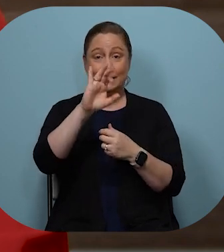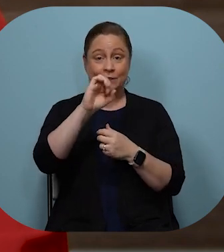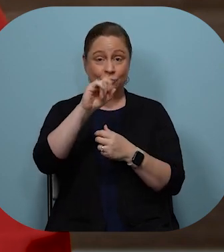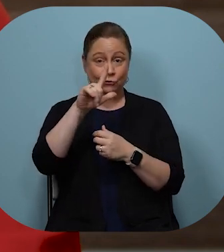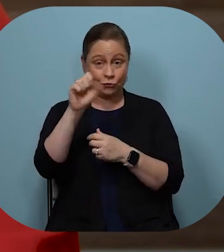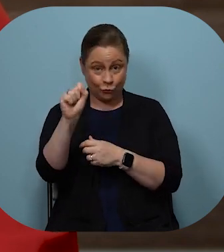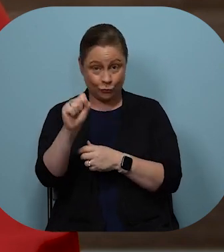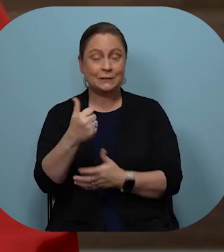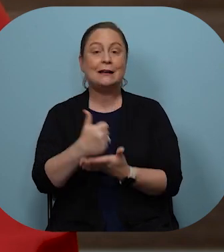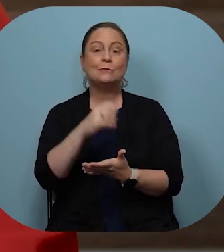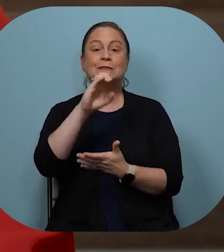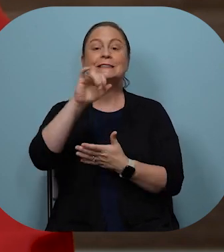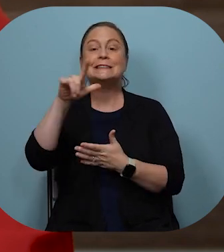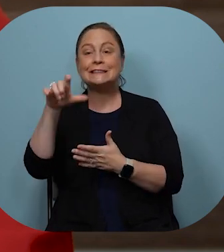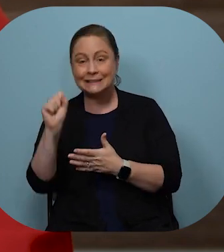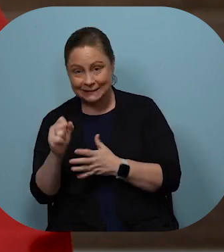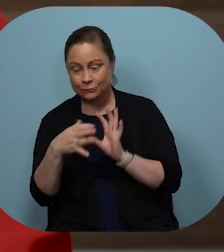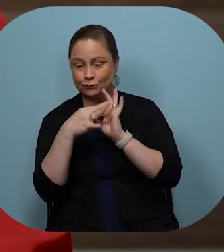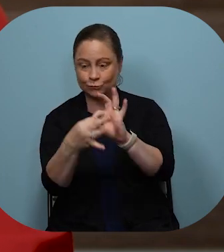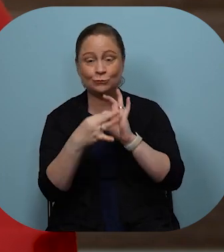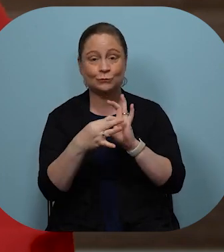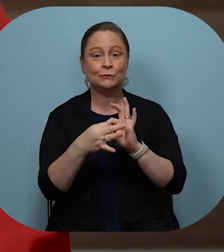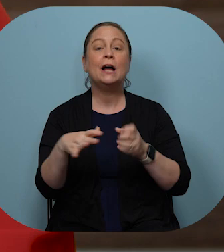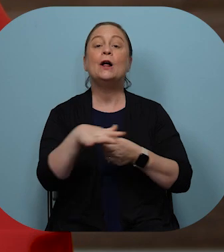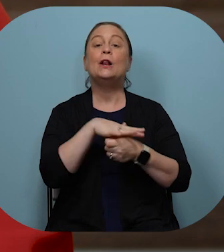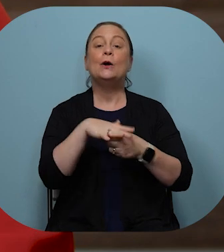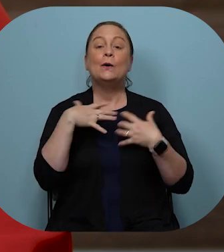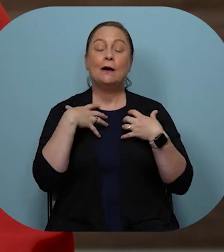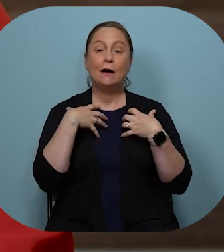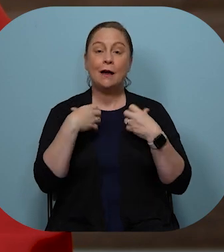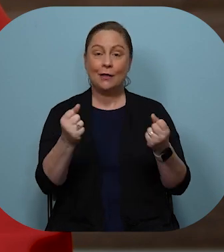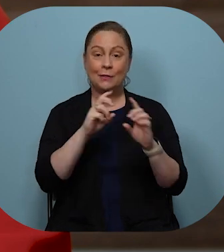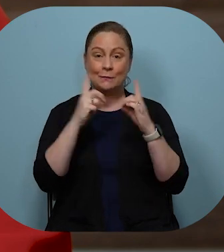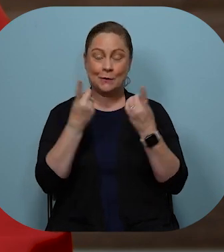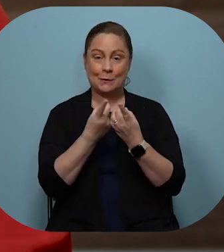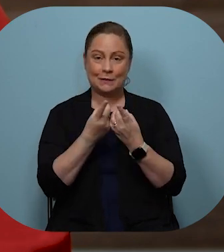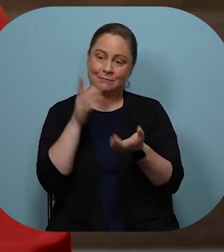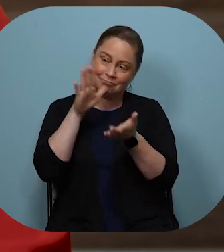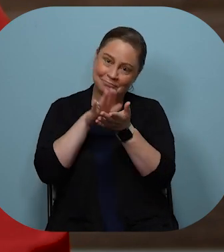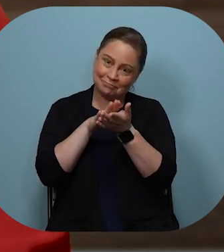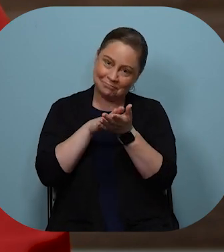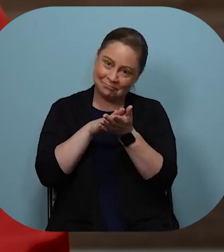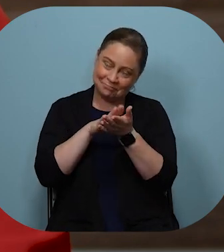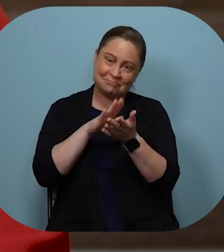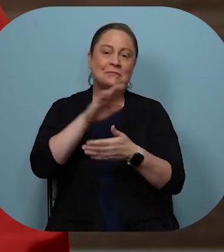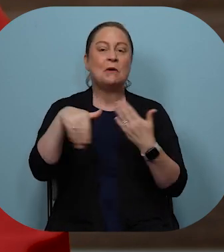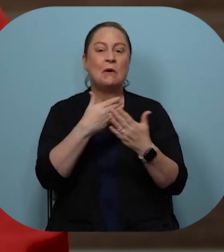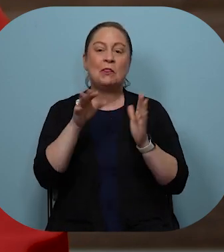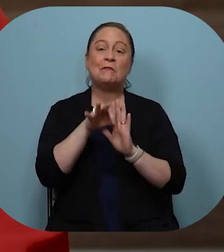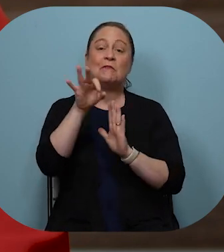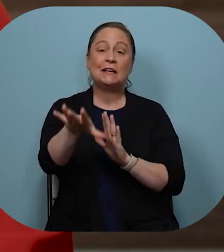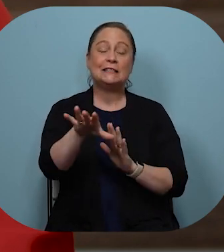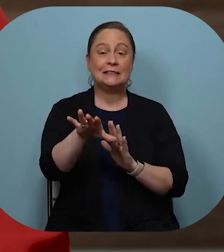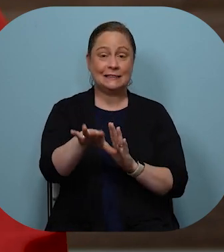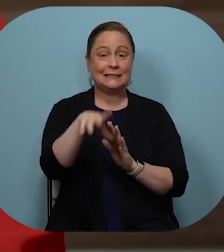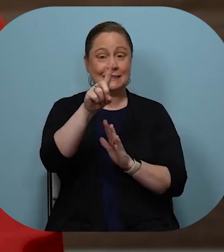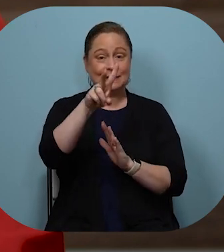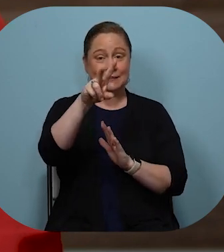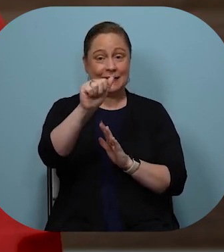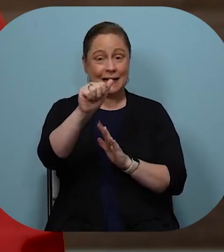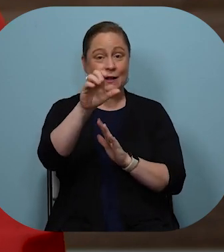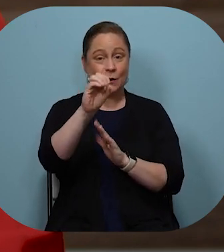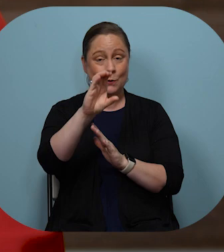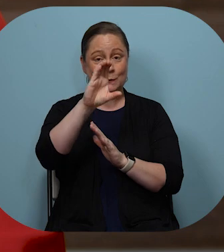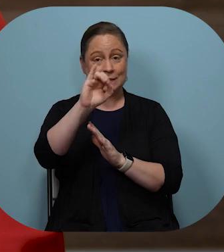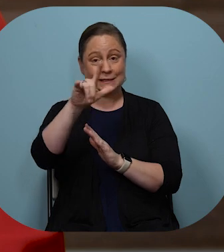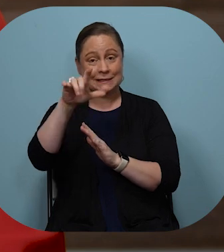the gap with local health departments. And a special shout out to all of the funded DVAO CILs who are part